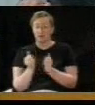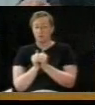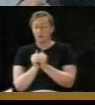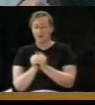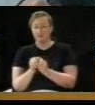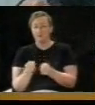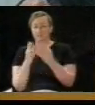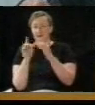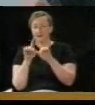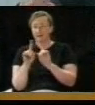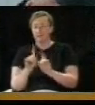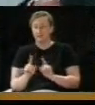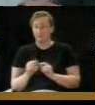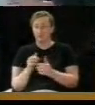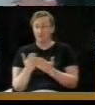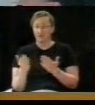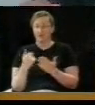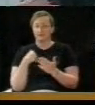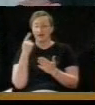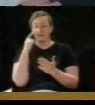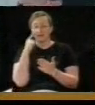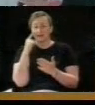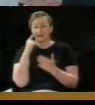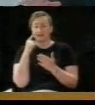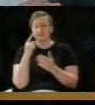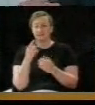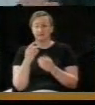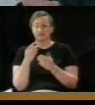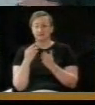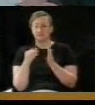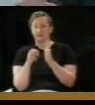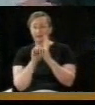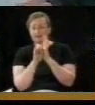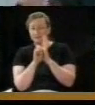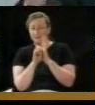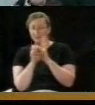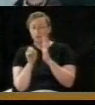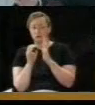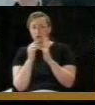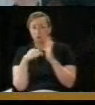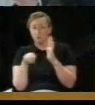other things, I think this sets a precedent for any other unincorporated area in Knox County that we need